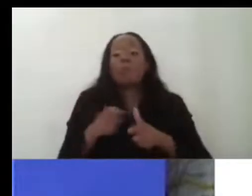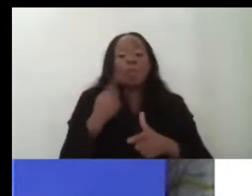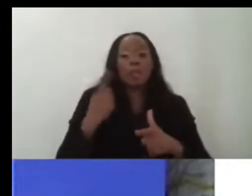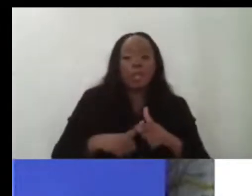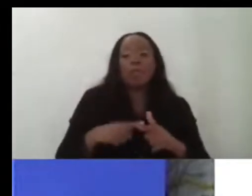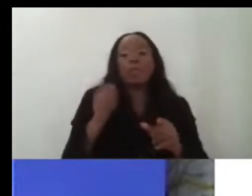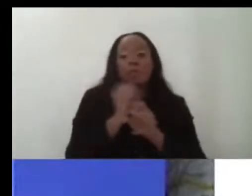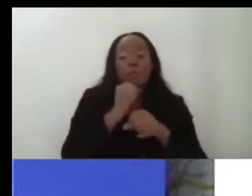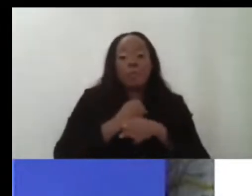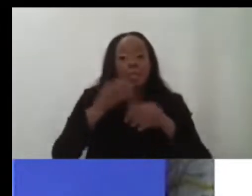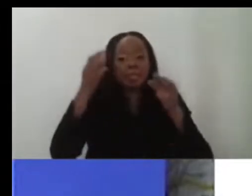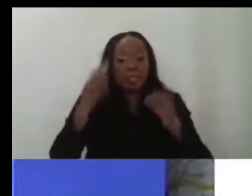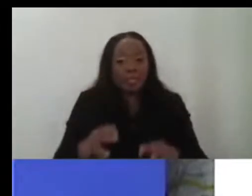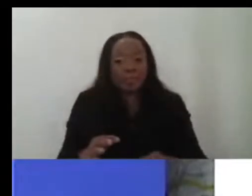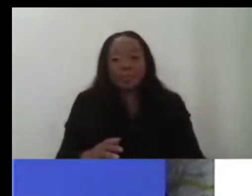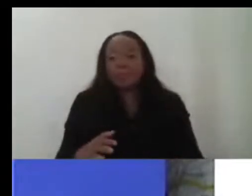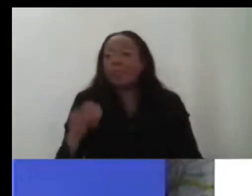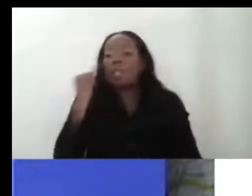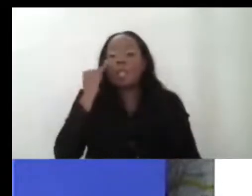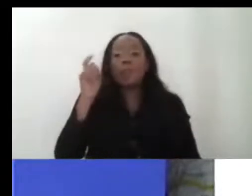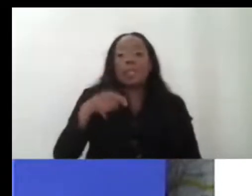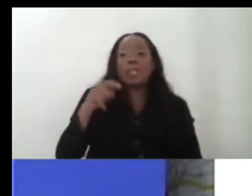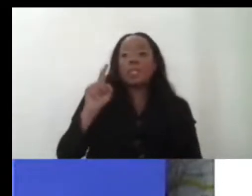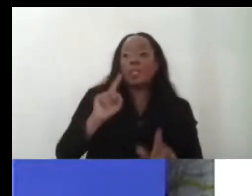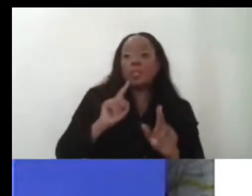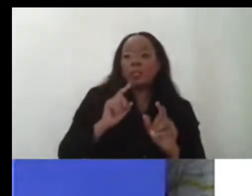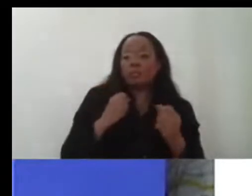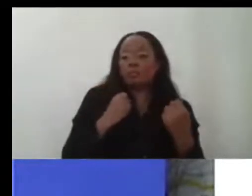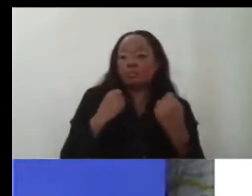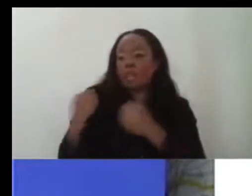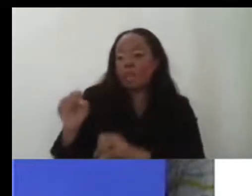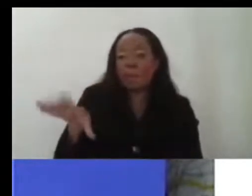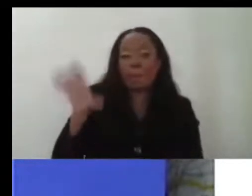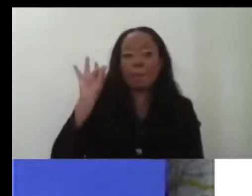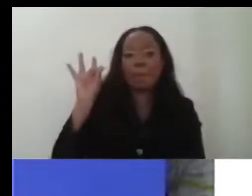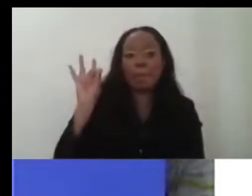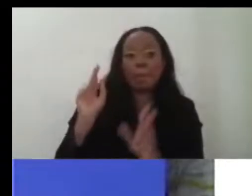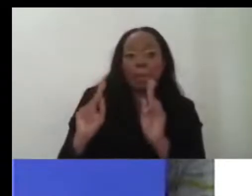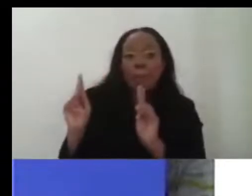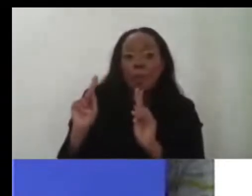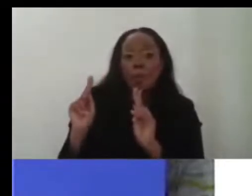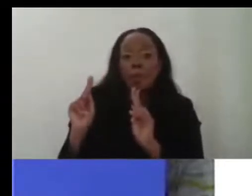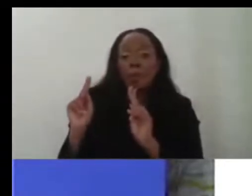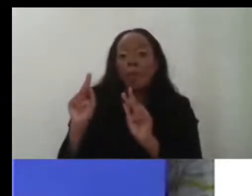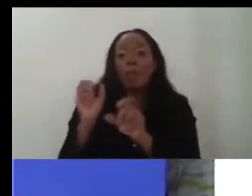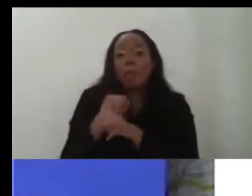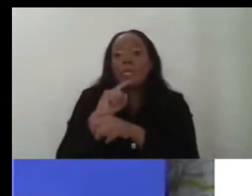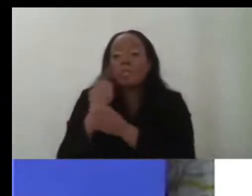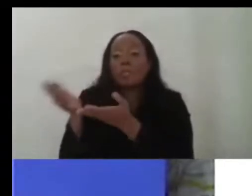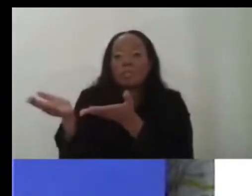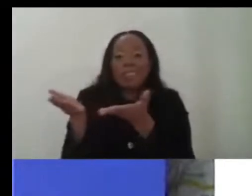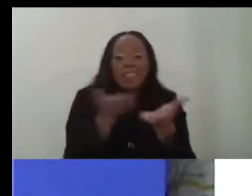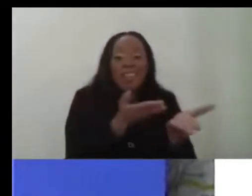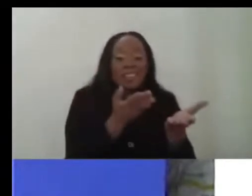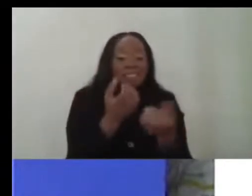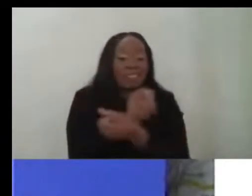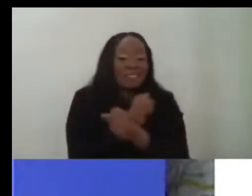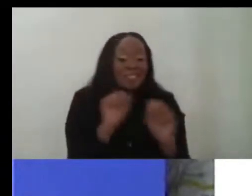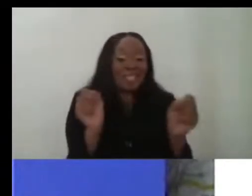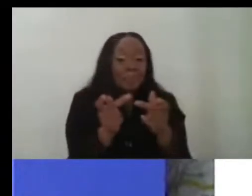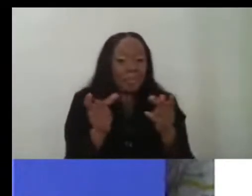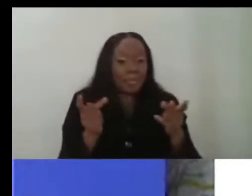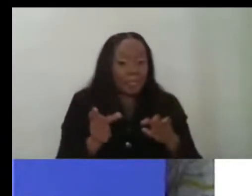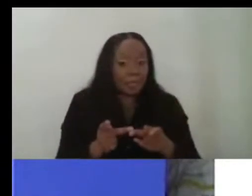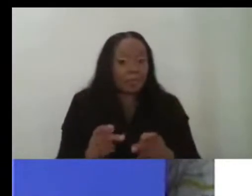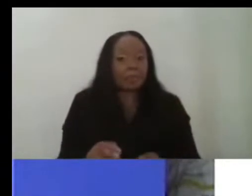we need to go and collect persons to ensure that they're in a place, we can bring them to a place of safety